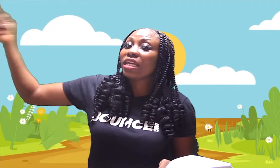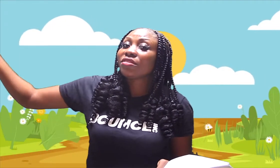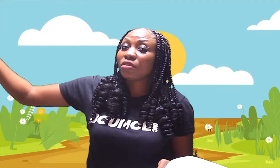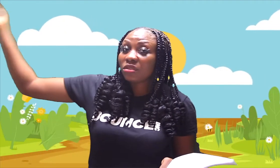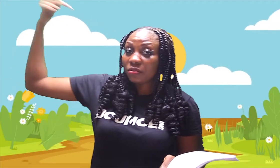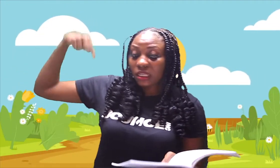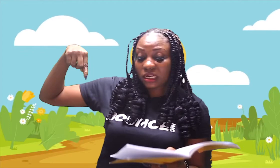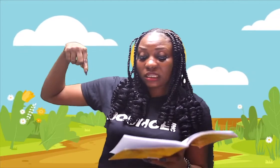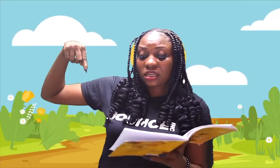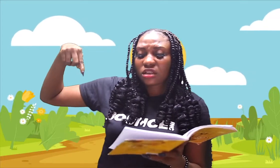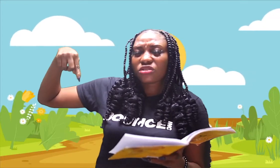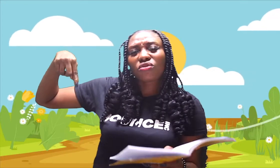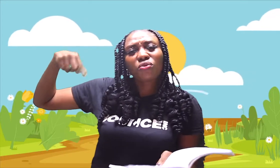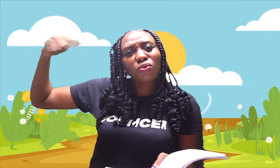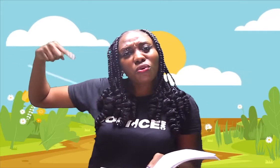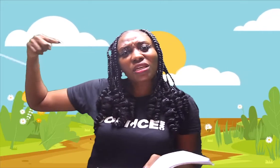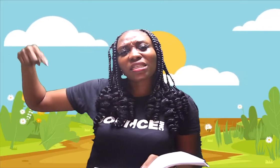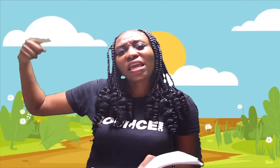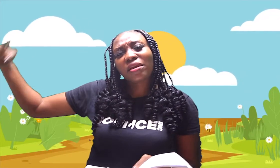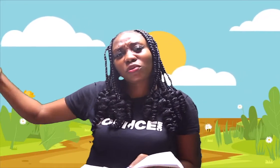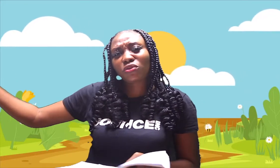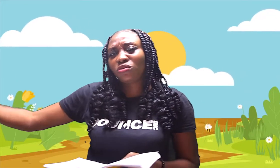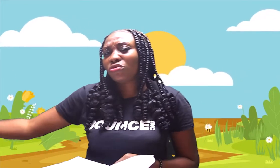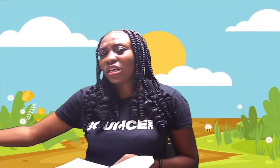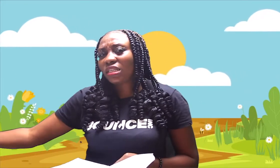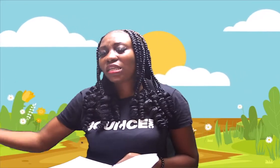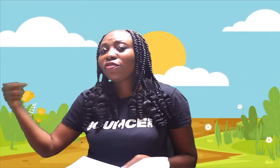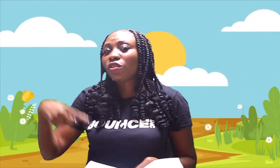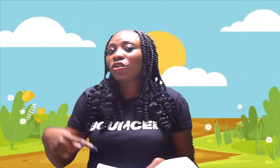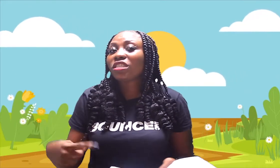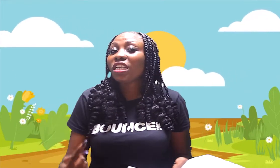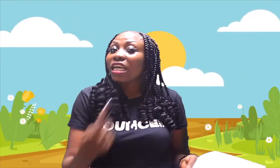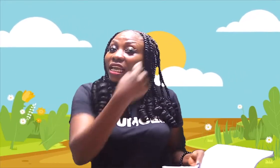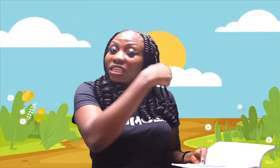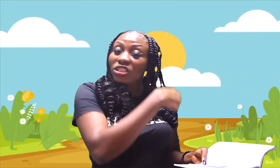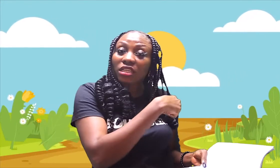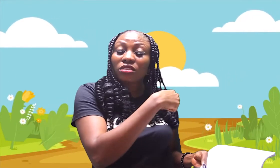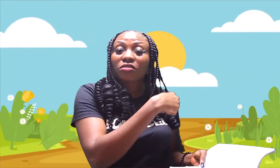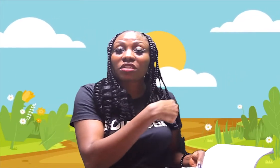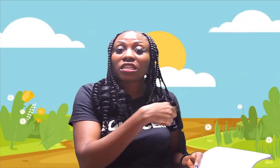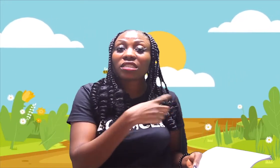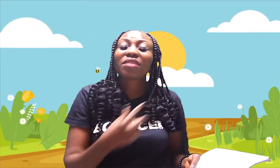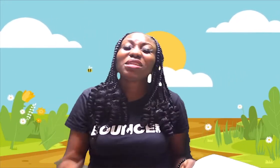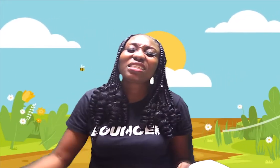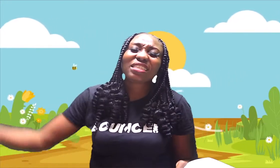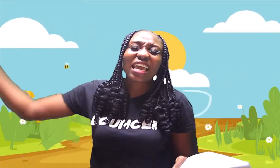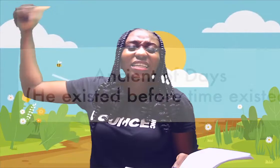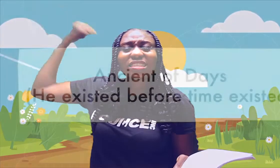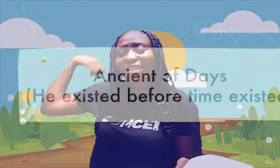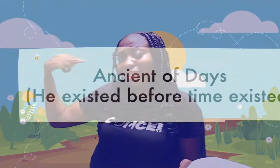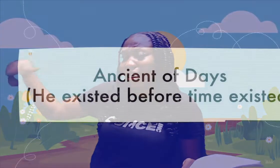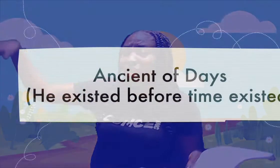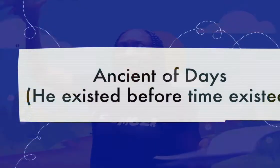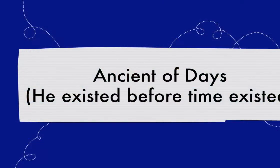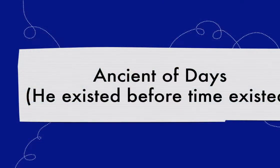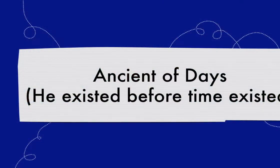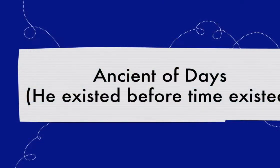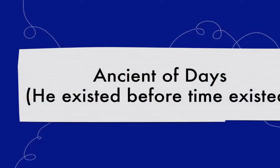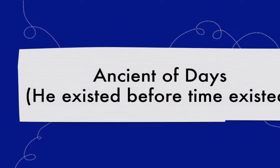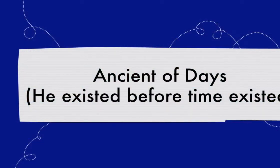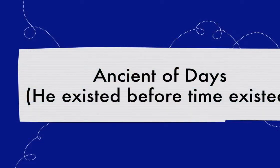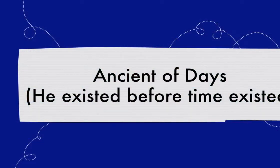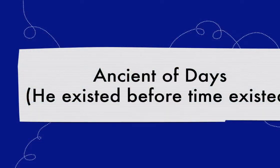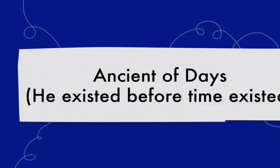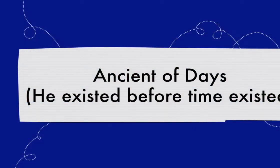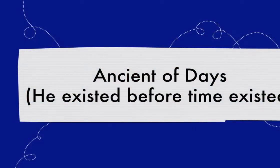knows the end from the beginning. So who is able to do that if not the Ancient of Days? That means He existed